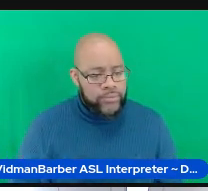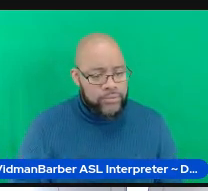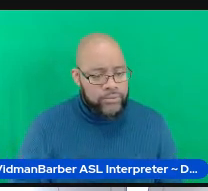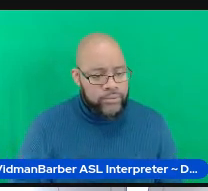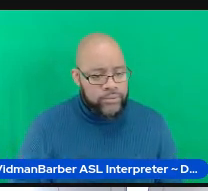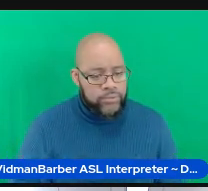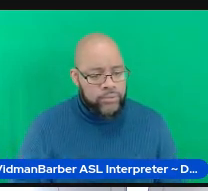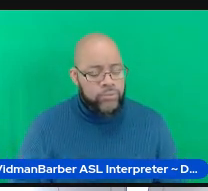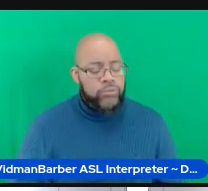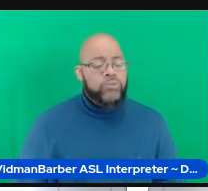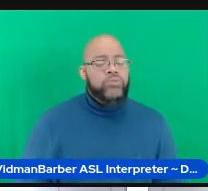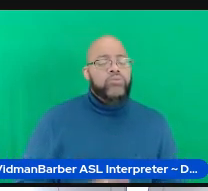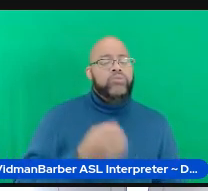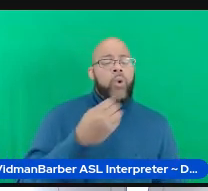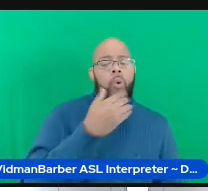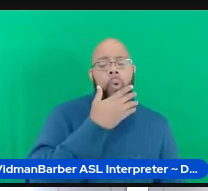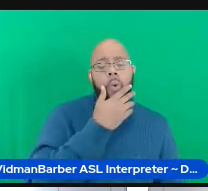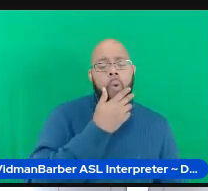When